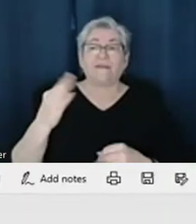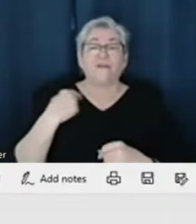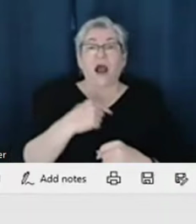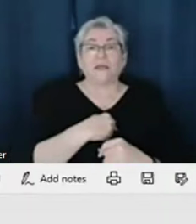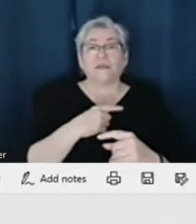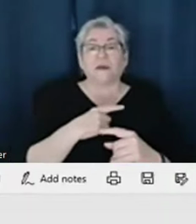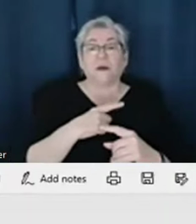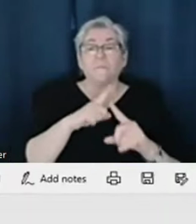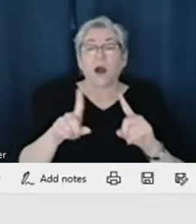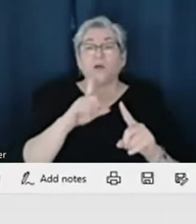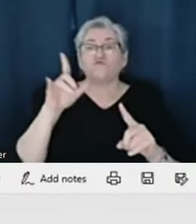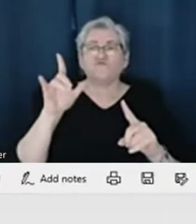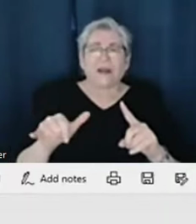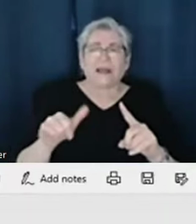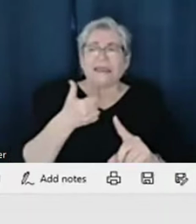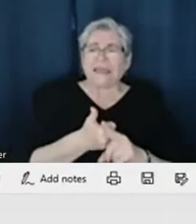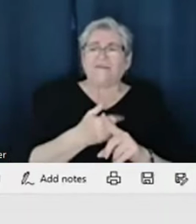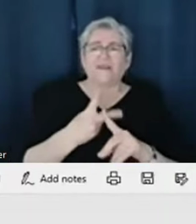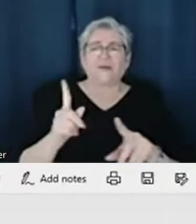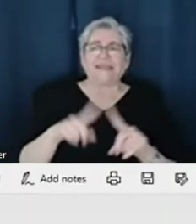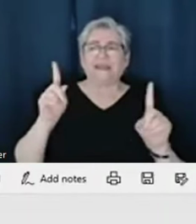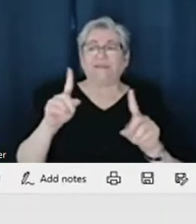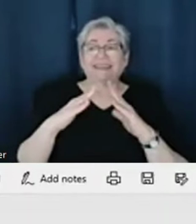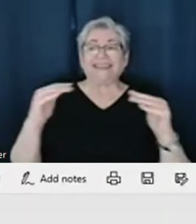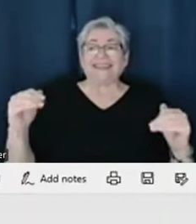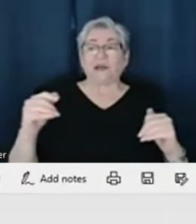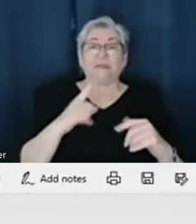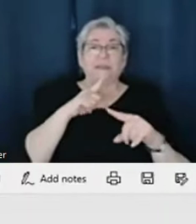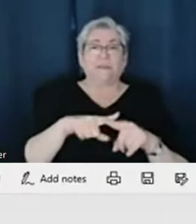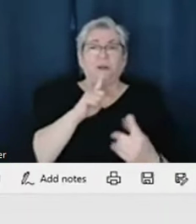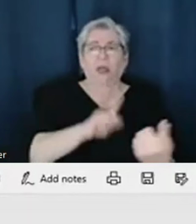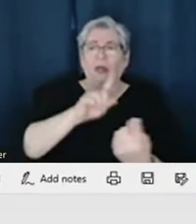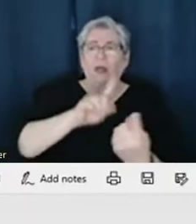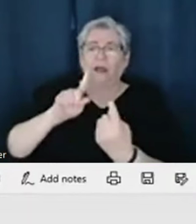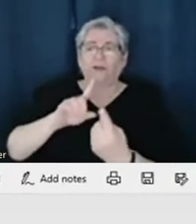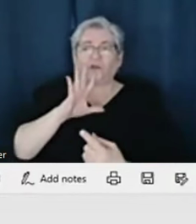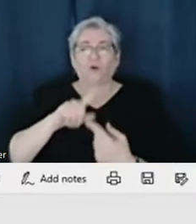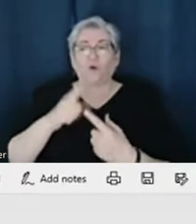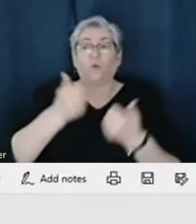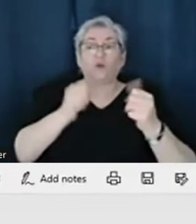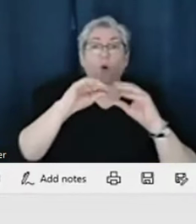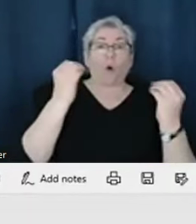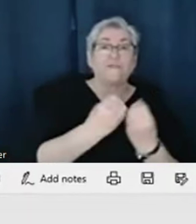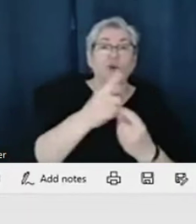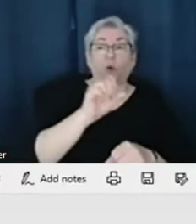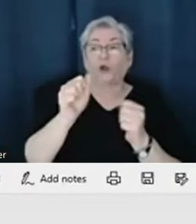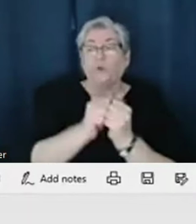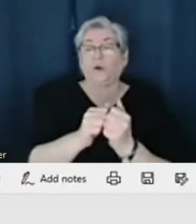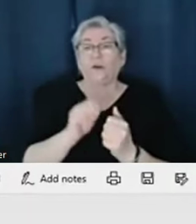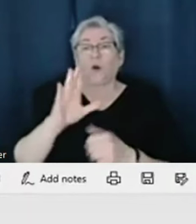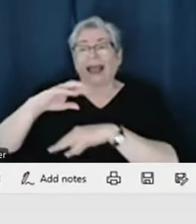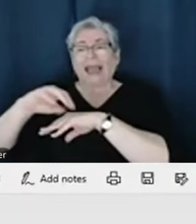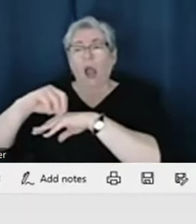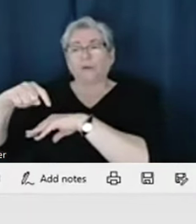different system depending on who you talk to, what office you work with, what your counselor does, or who they are.